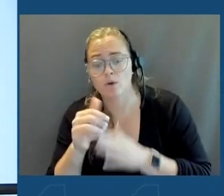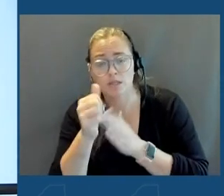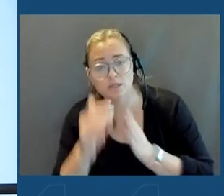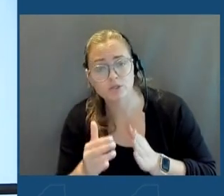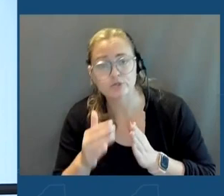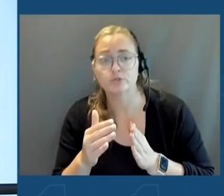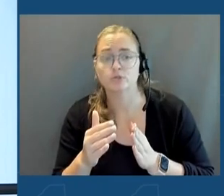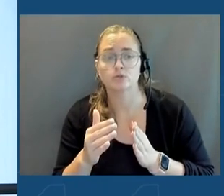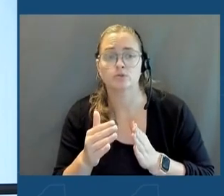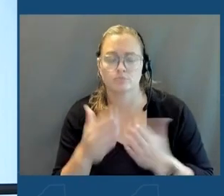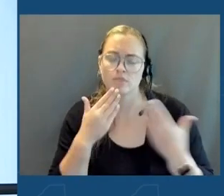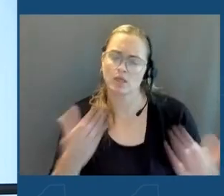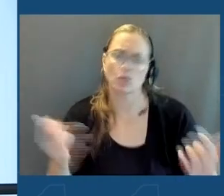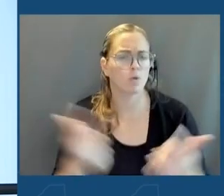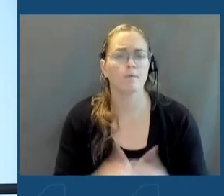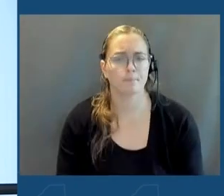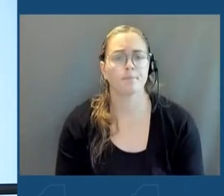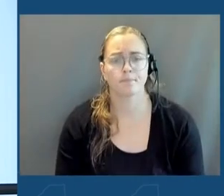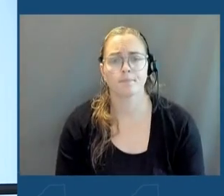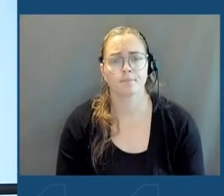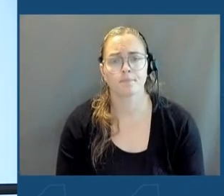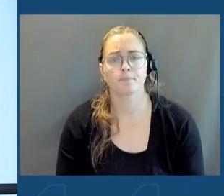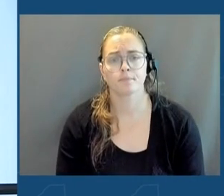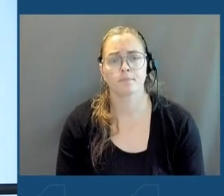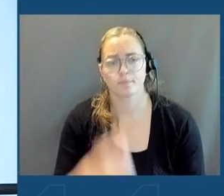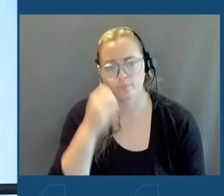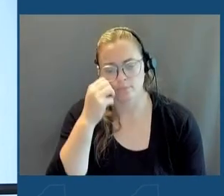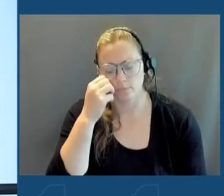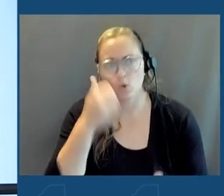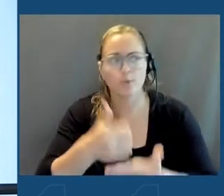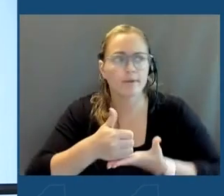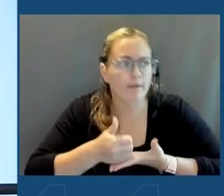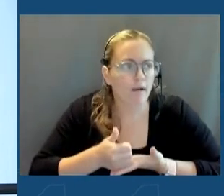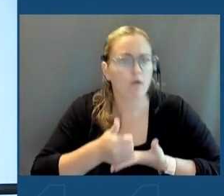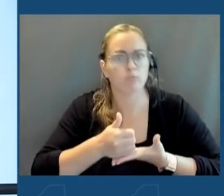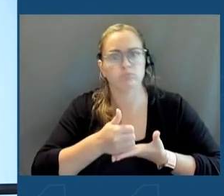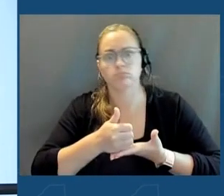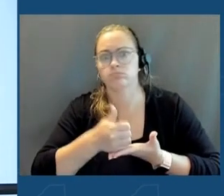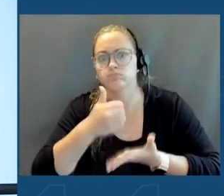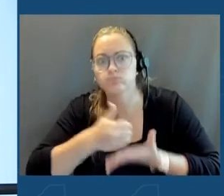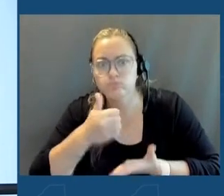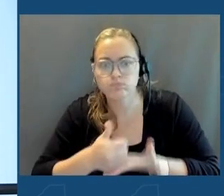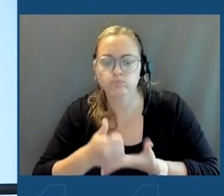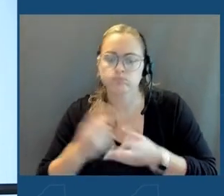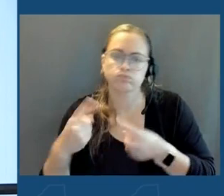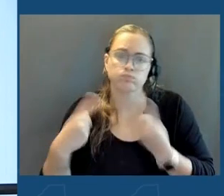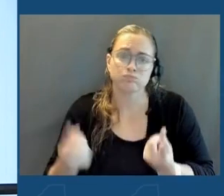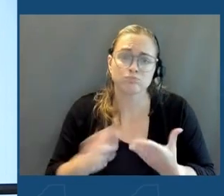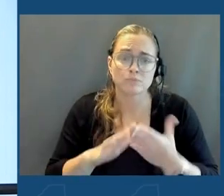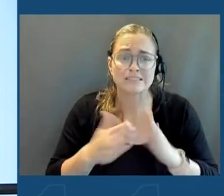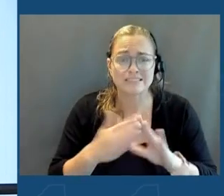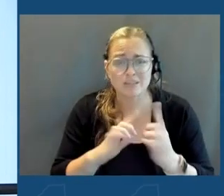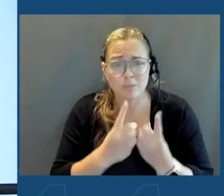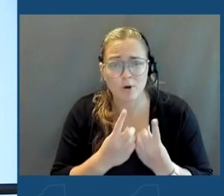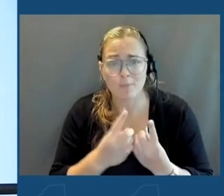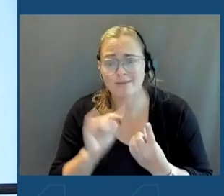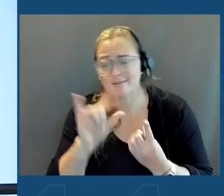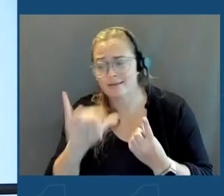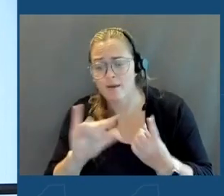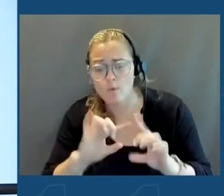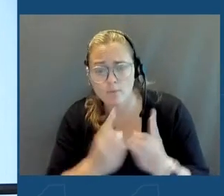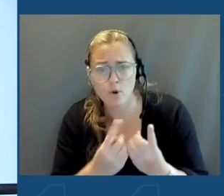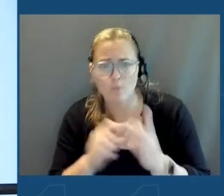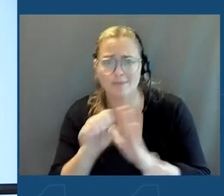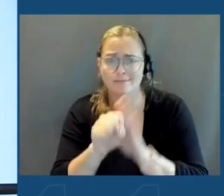We wanna thank you all for that and all the help and assistance that we've needed from all the city departments, county departments, state